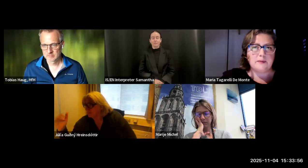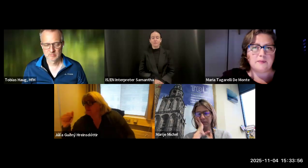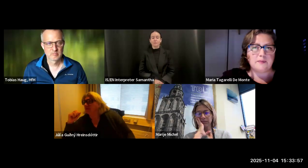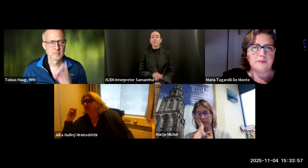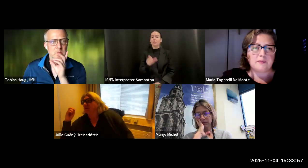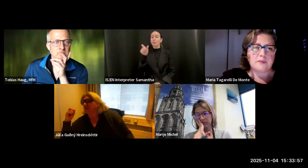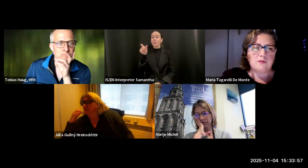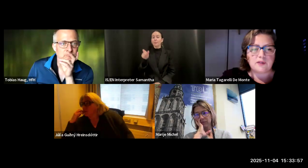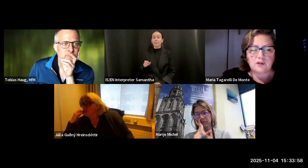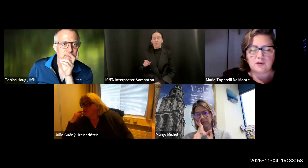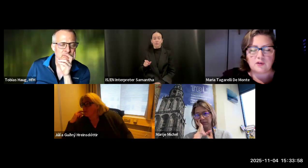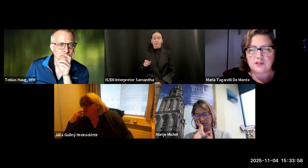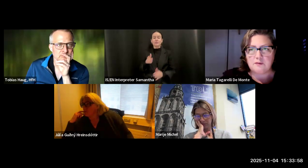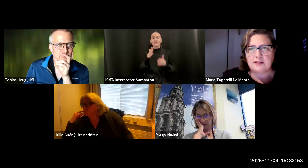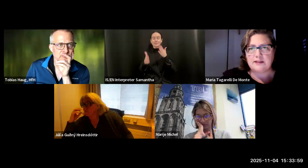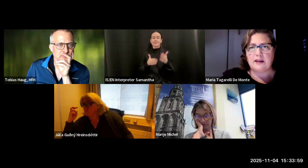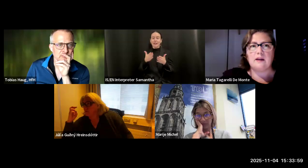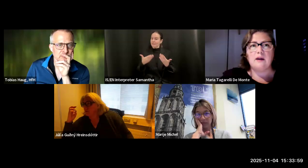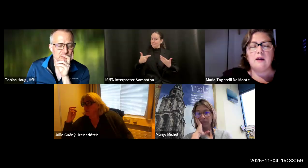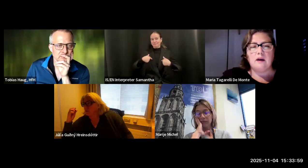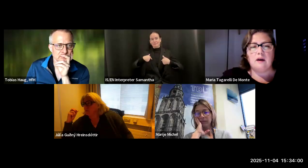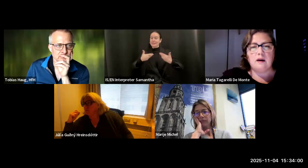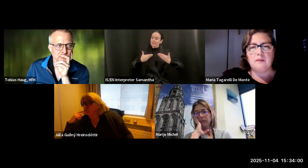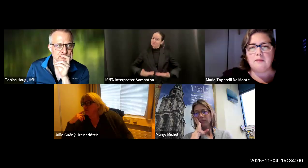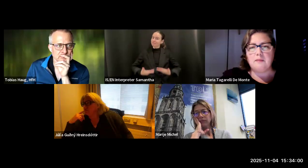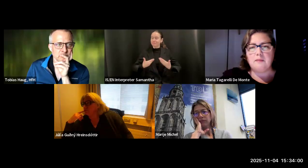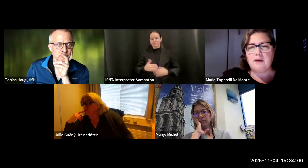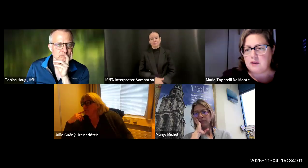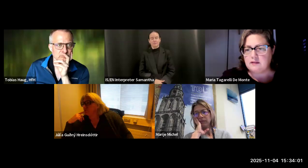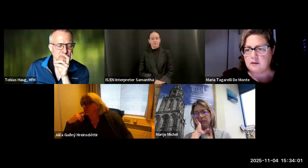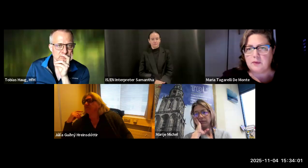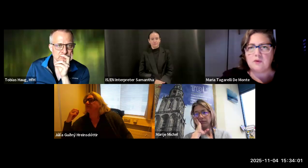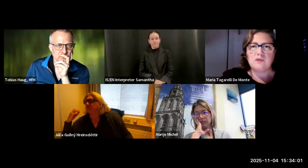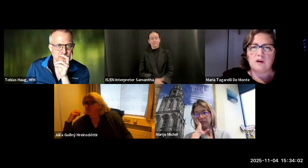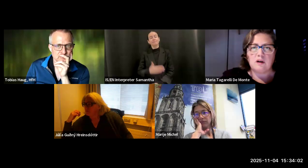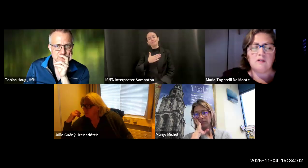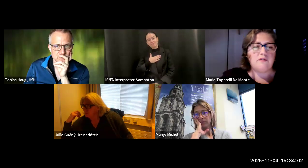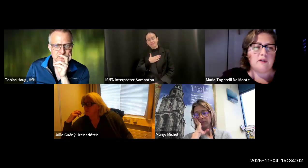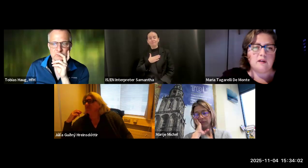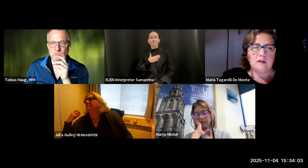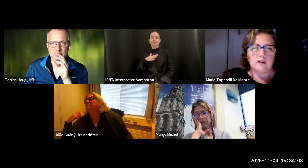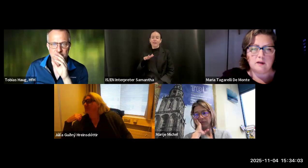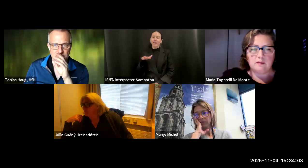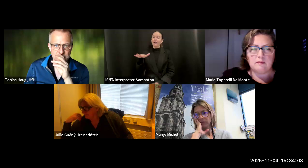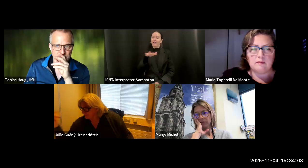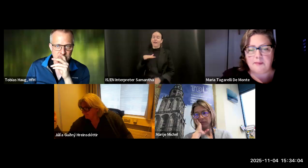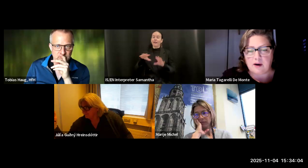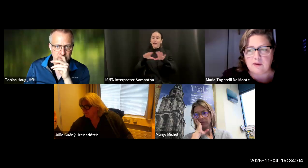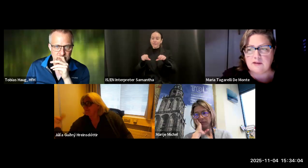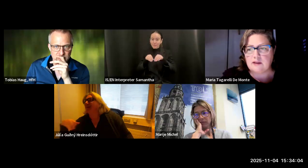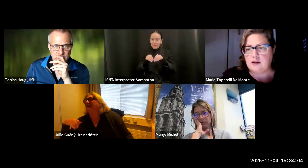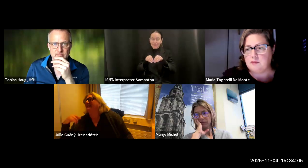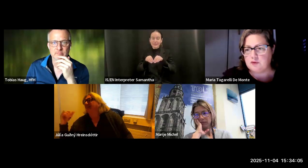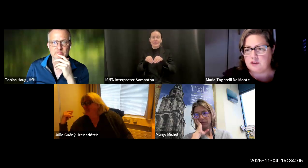is introducing herself by saying, my family is composed of